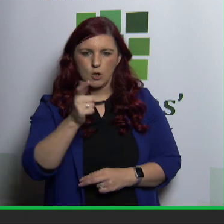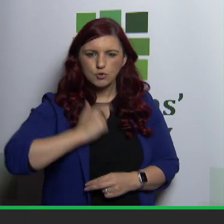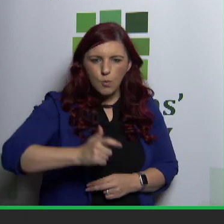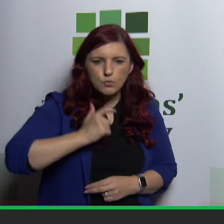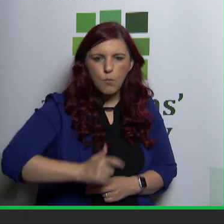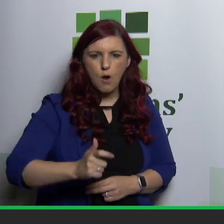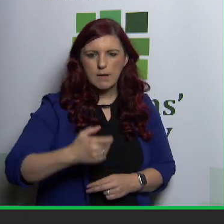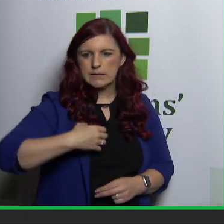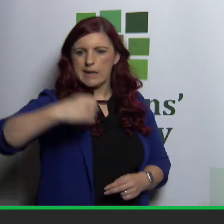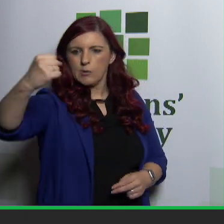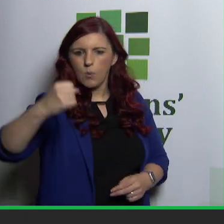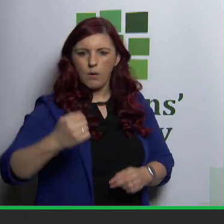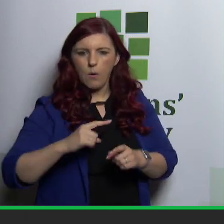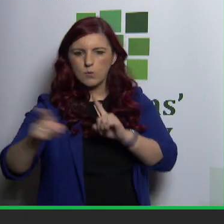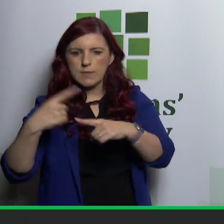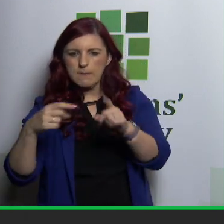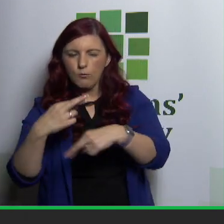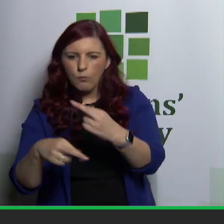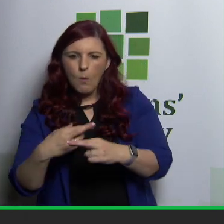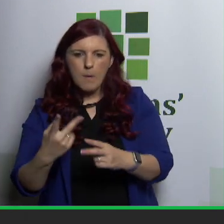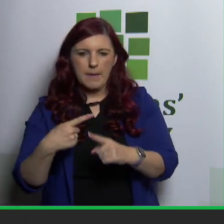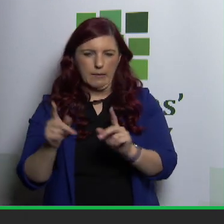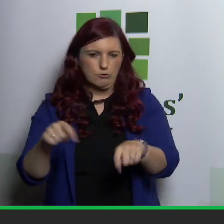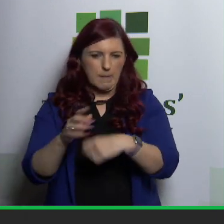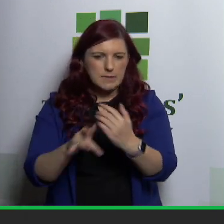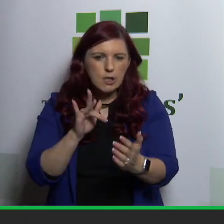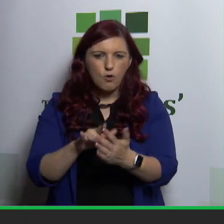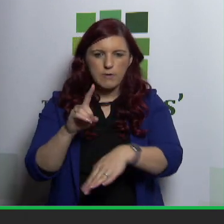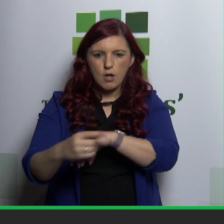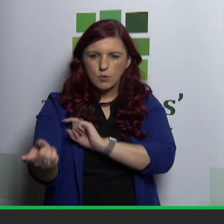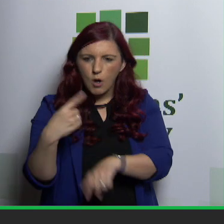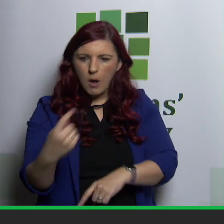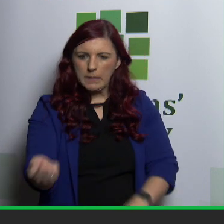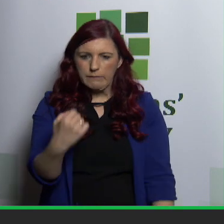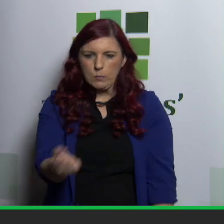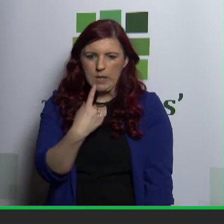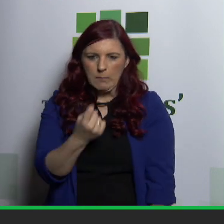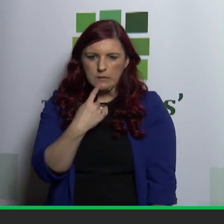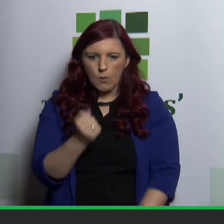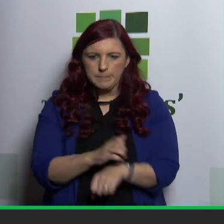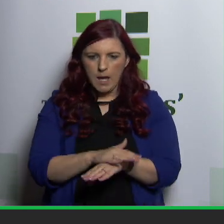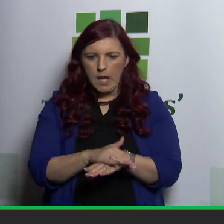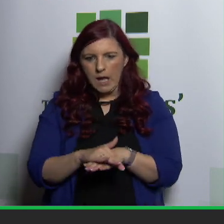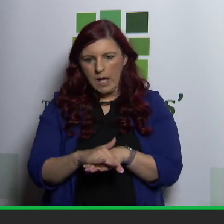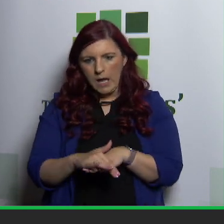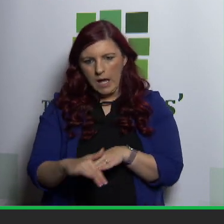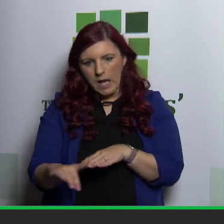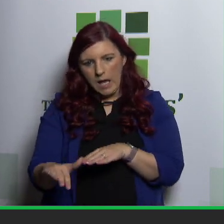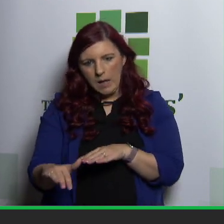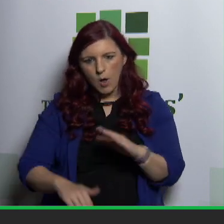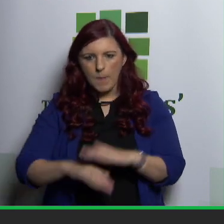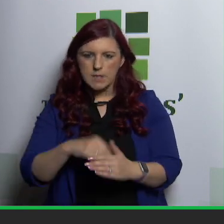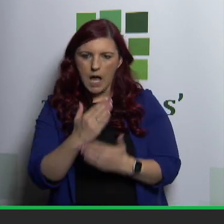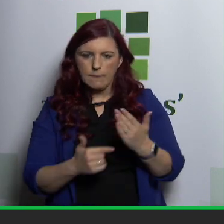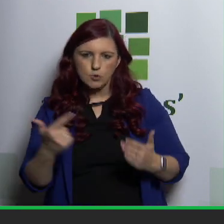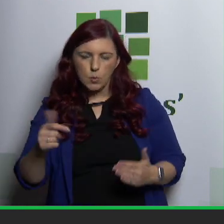bring you up to a room in the shops, and doctor come, give you Valium, sedate you. On about 2:30, they wake you